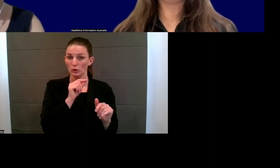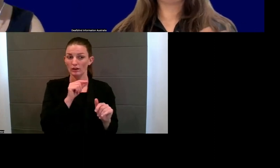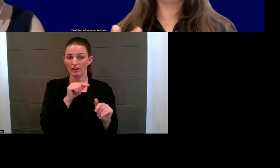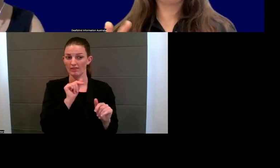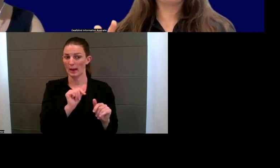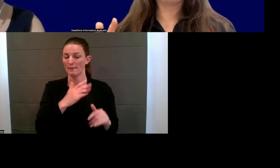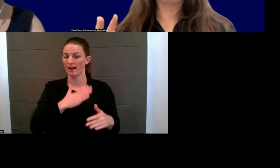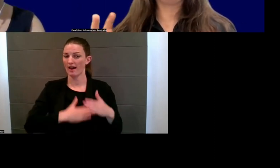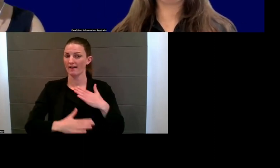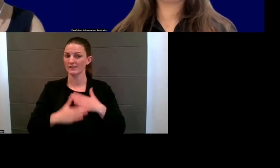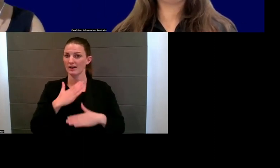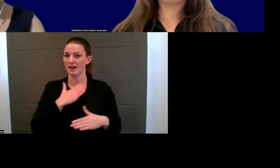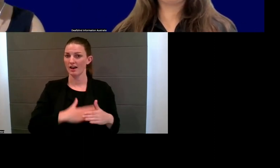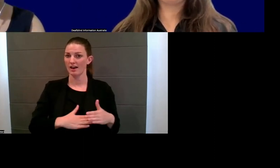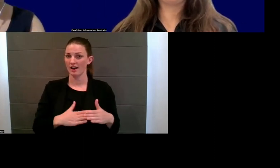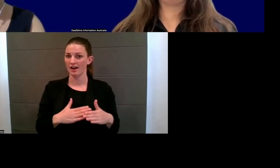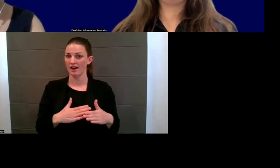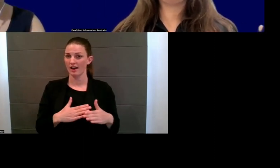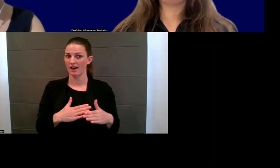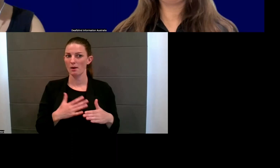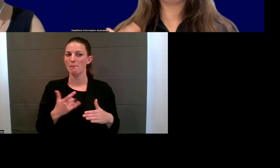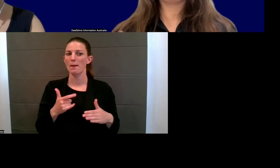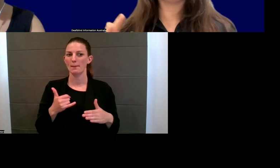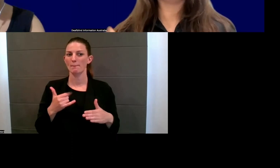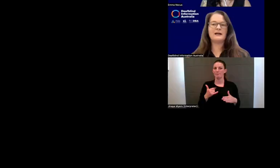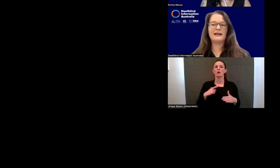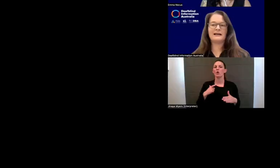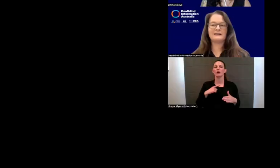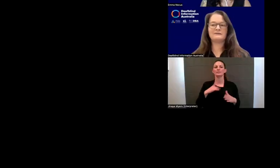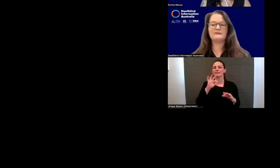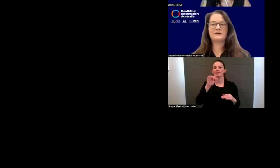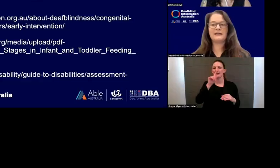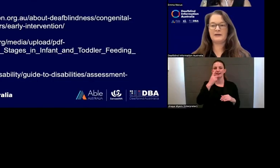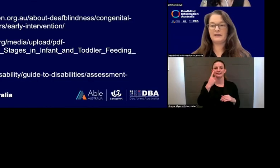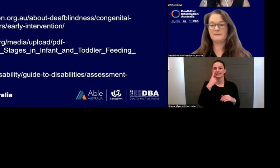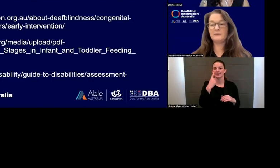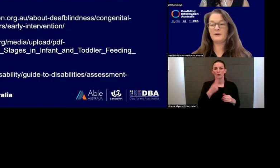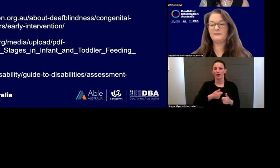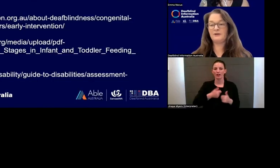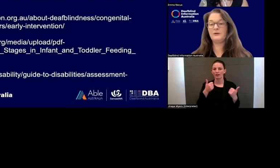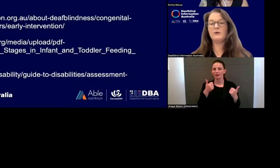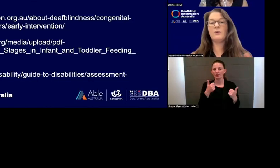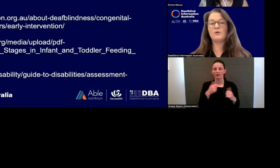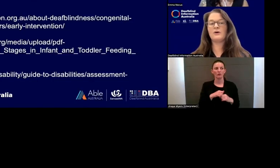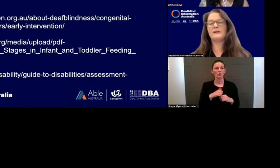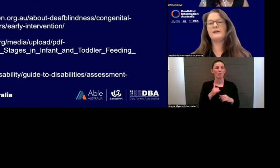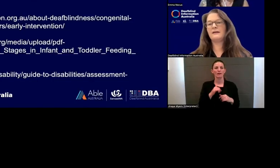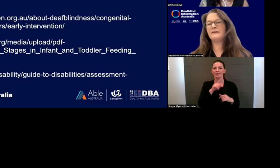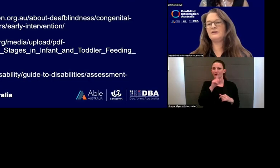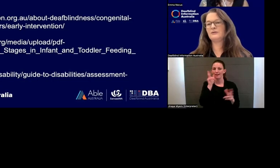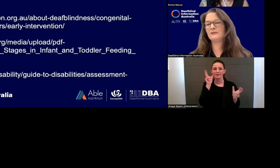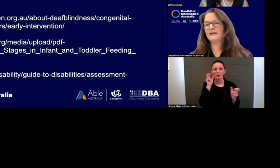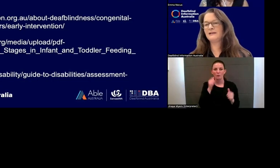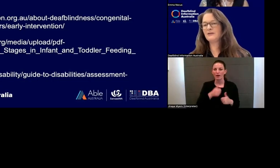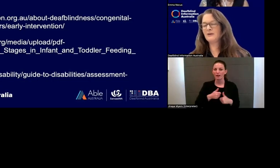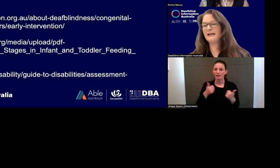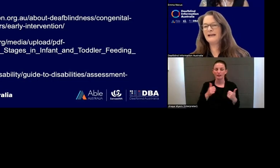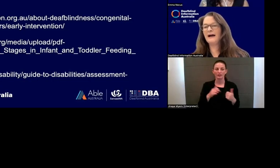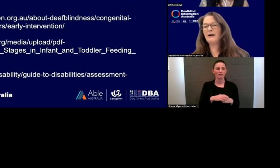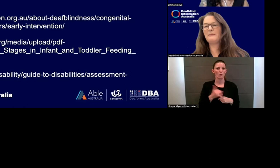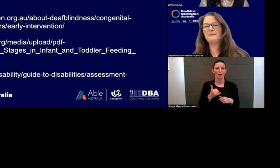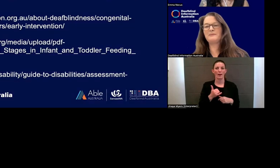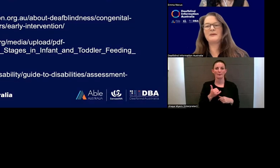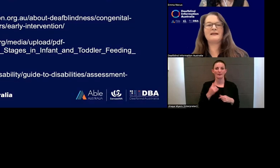behaviour from a lack of vision point of view and or a lack of hearing point of view or the dual